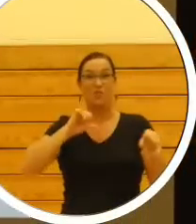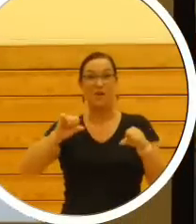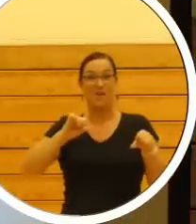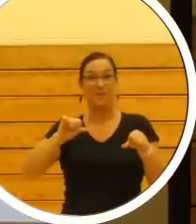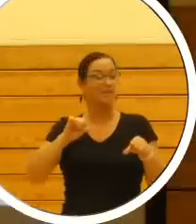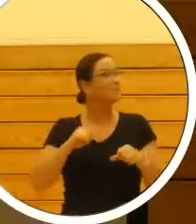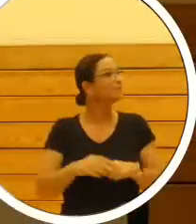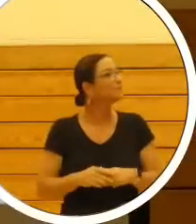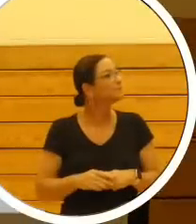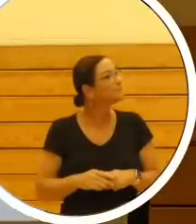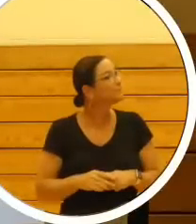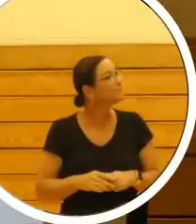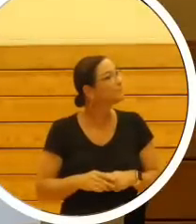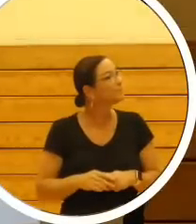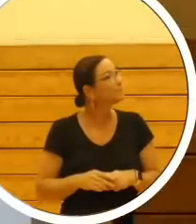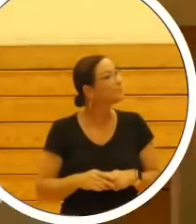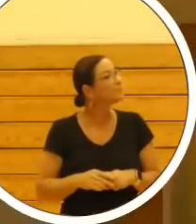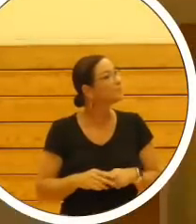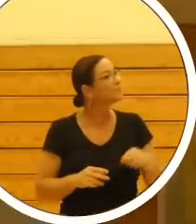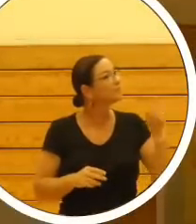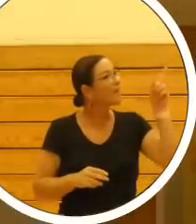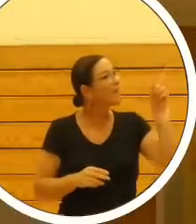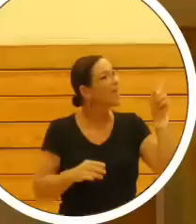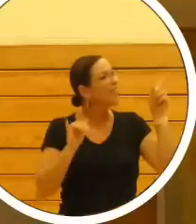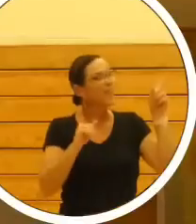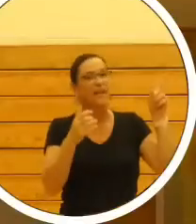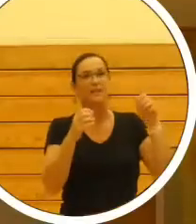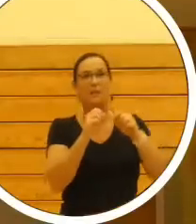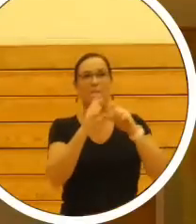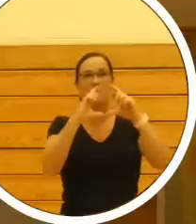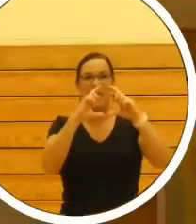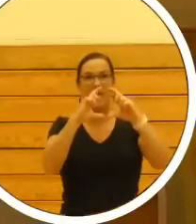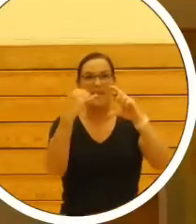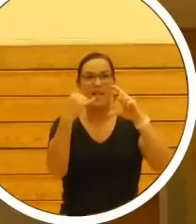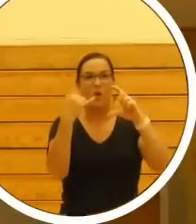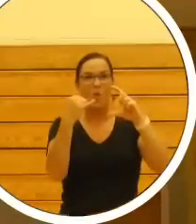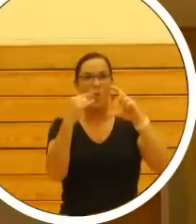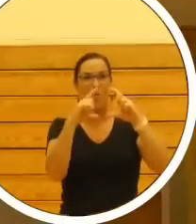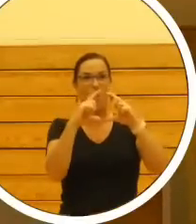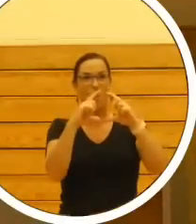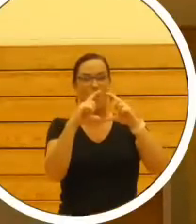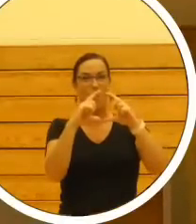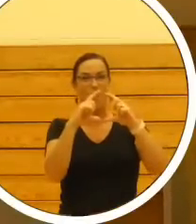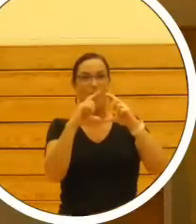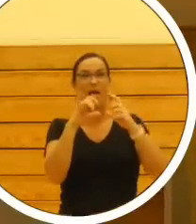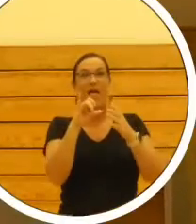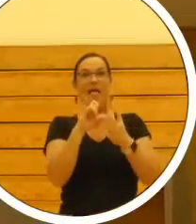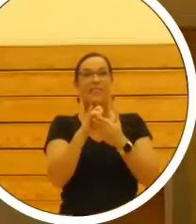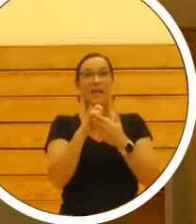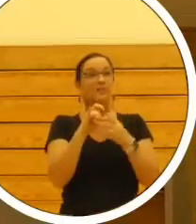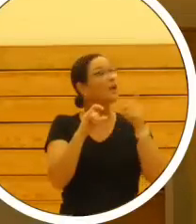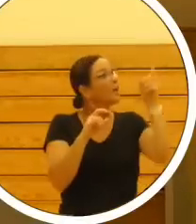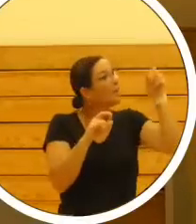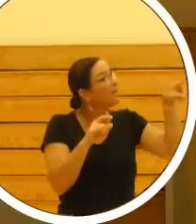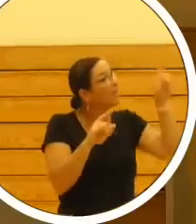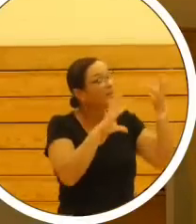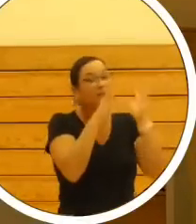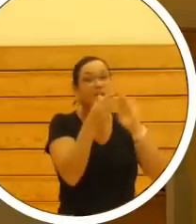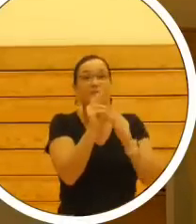see, there we go. Down in this cluster, it's the yellow guy right there. But this is just 2 weeks of